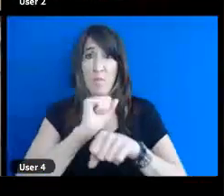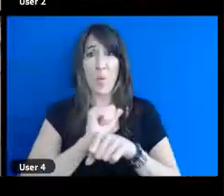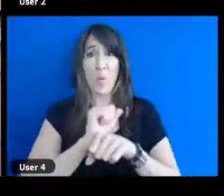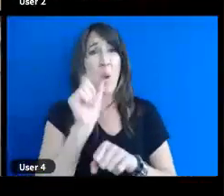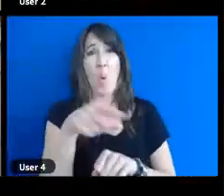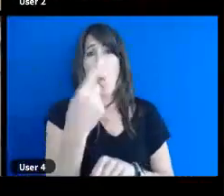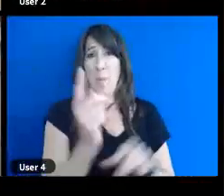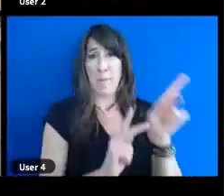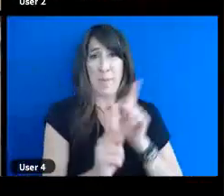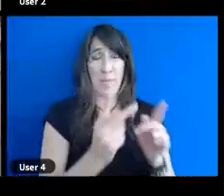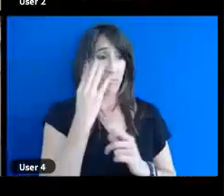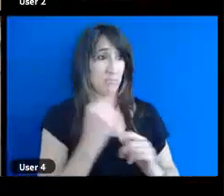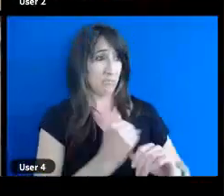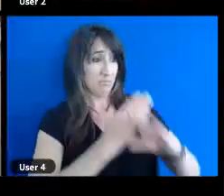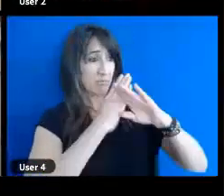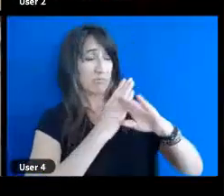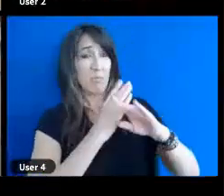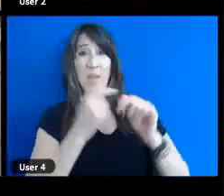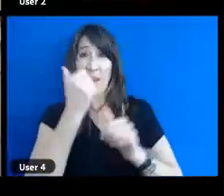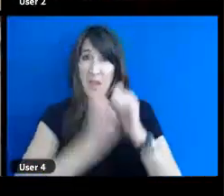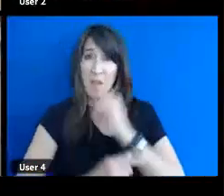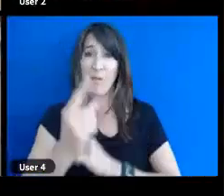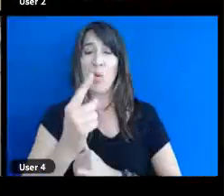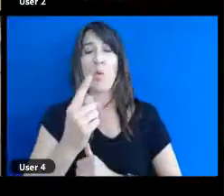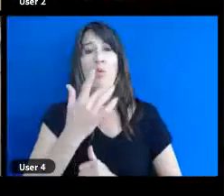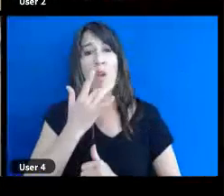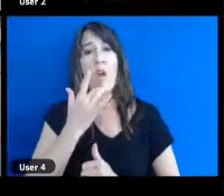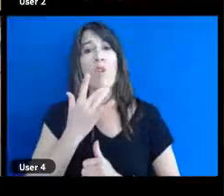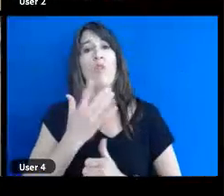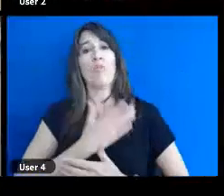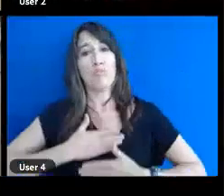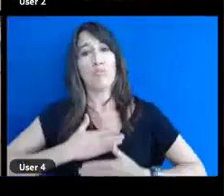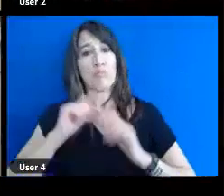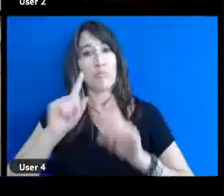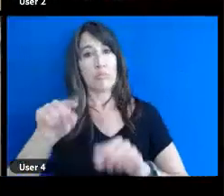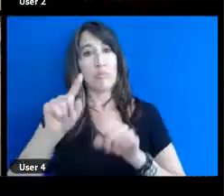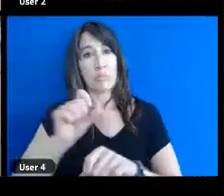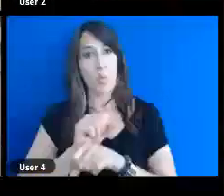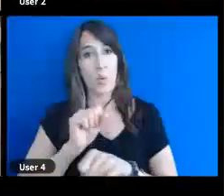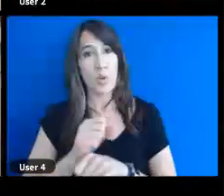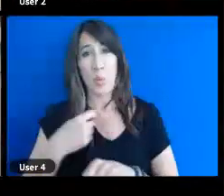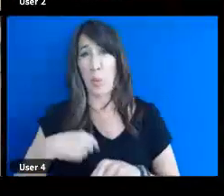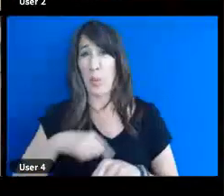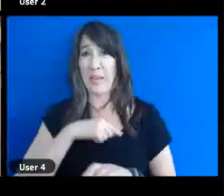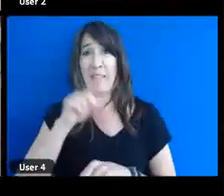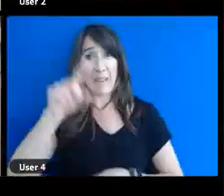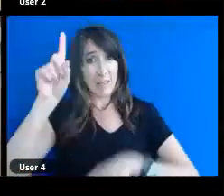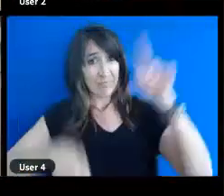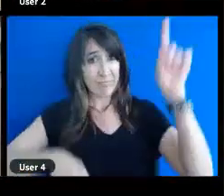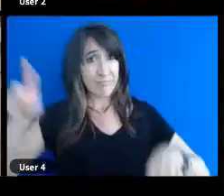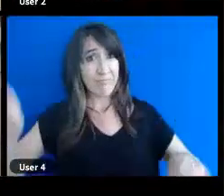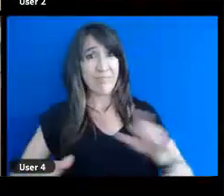something. And this holds true for all employees, not just people with barriers. So we are still operating in a time where we need